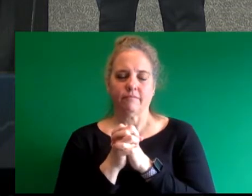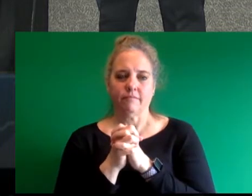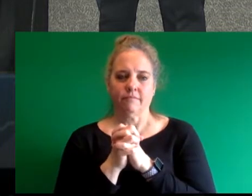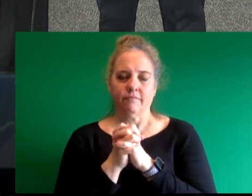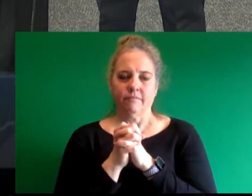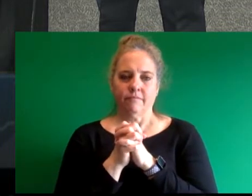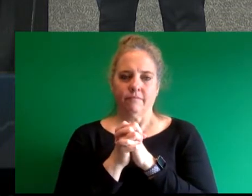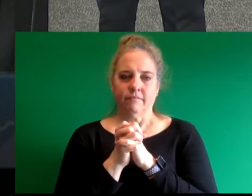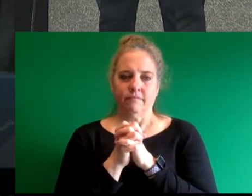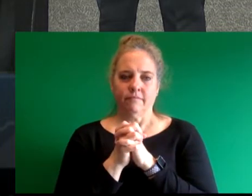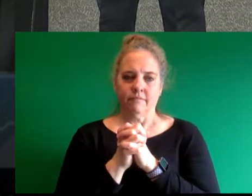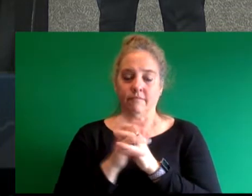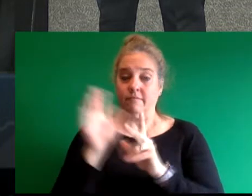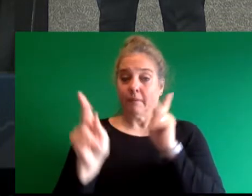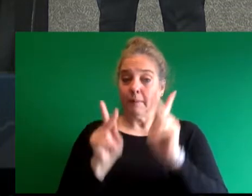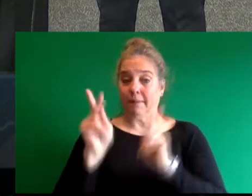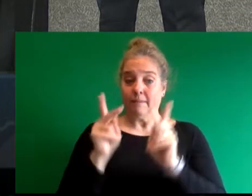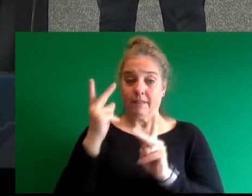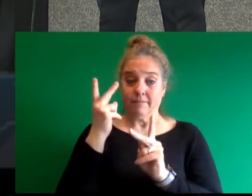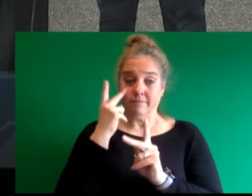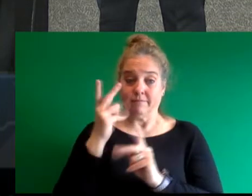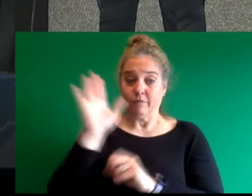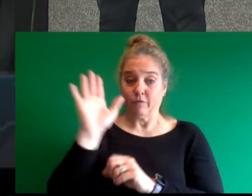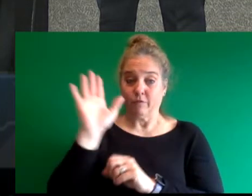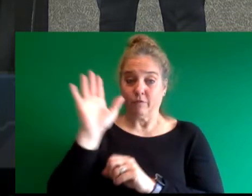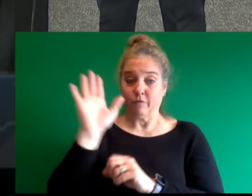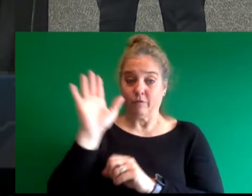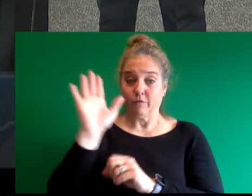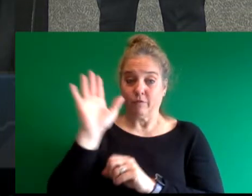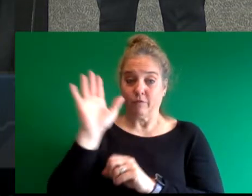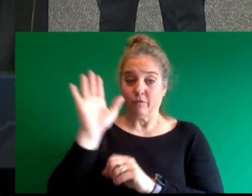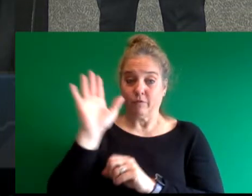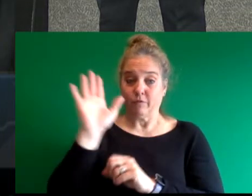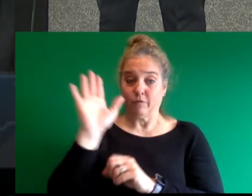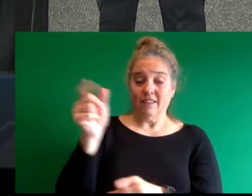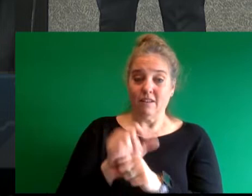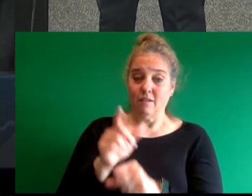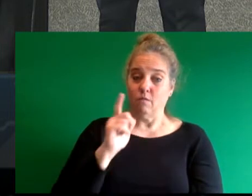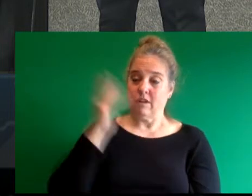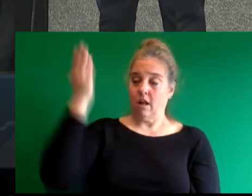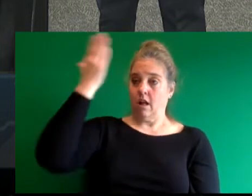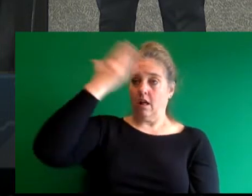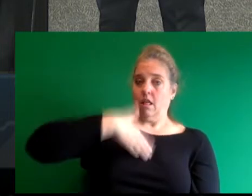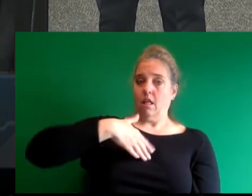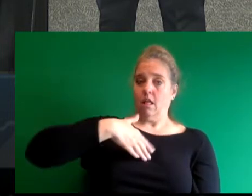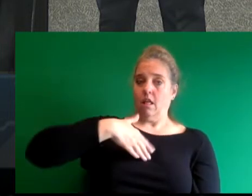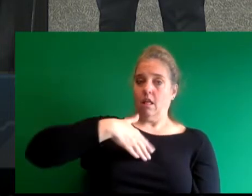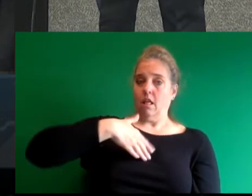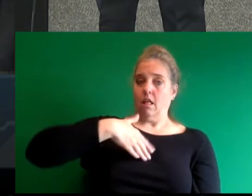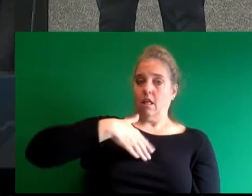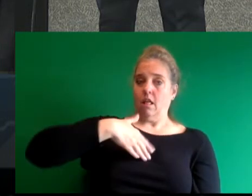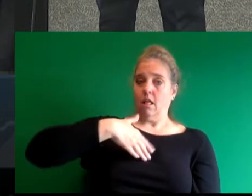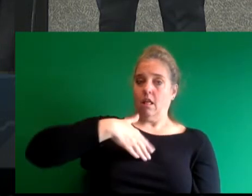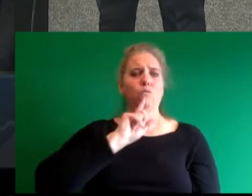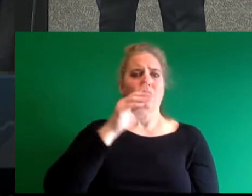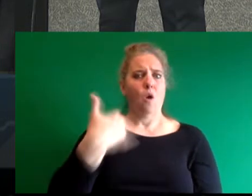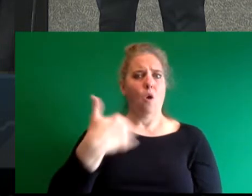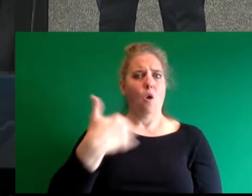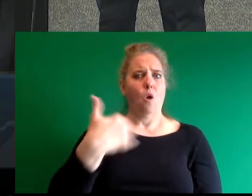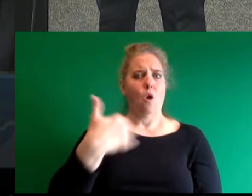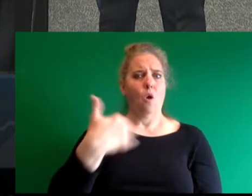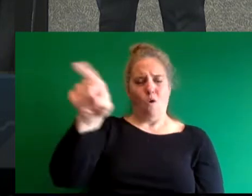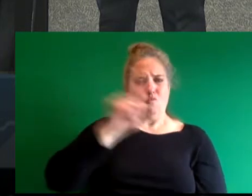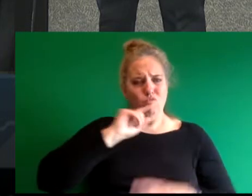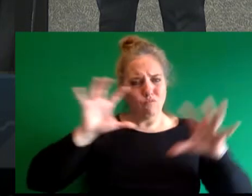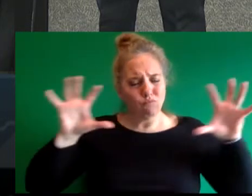safety. And Cheryl has really worked to enhance that, and it's made us feel safer also, not only within,